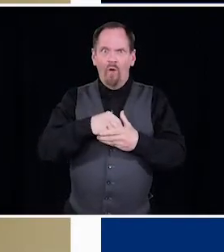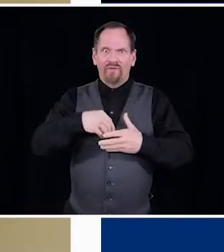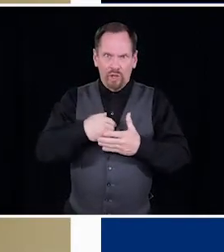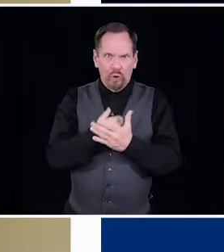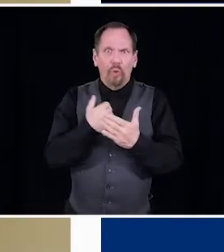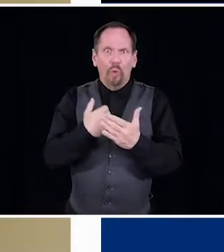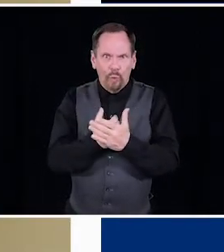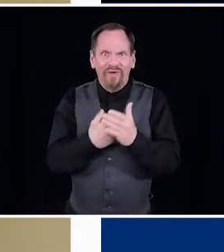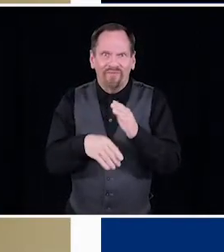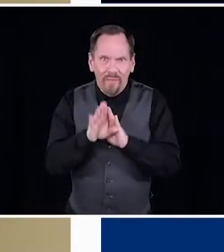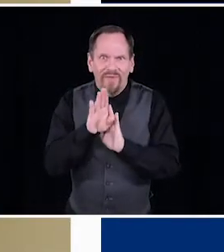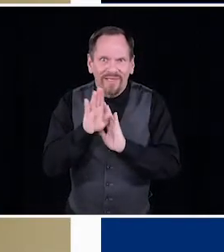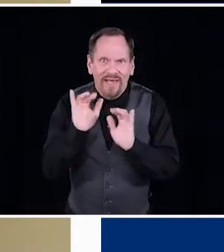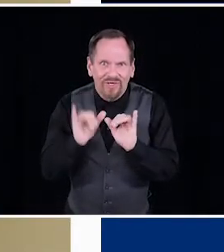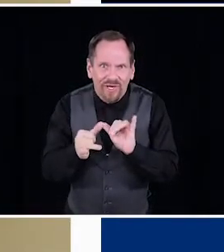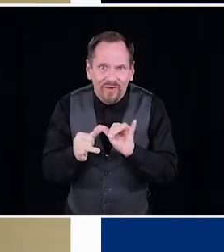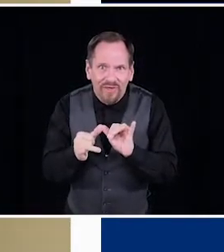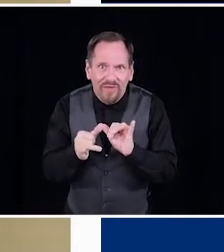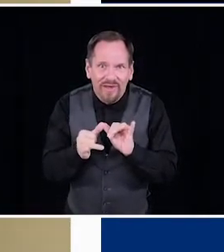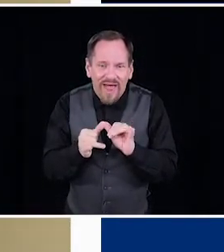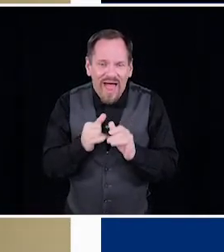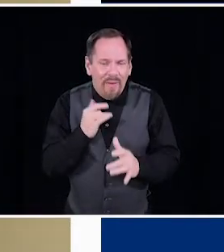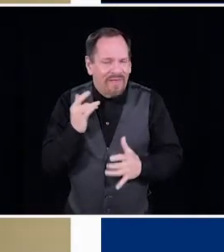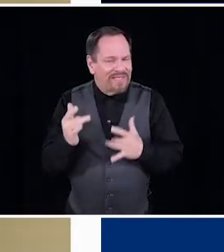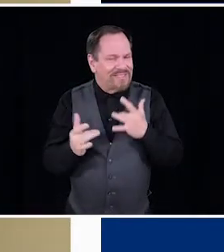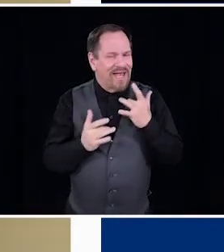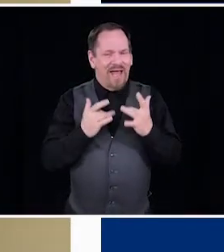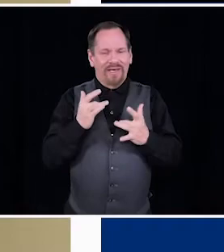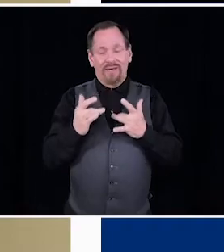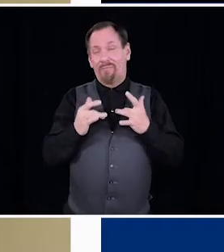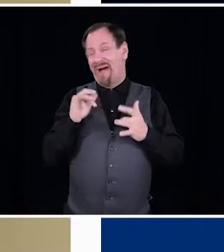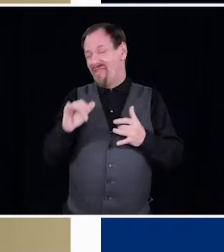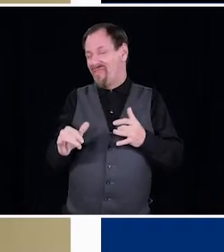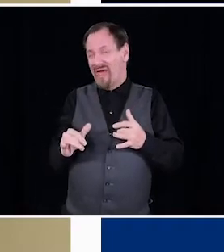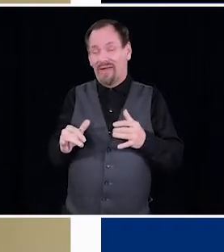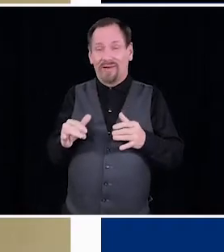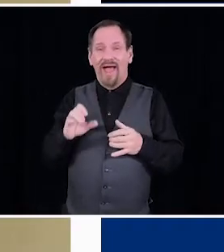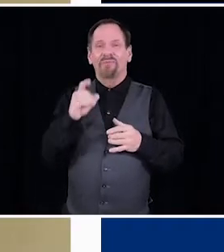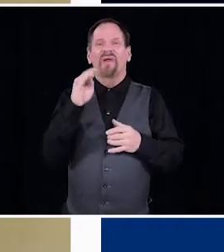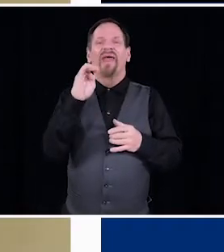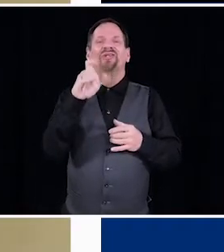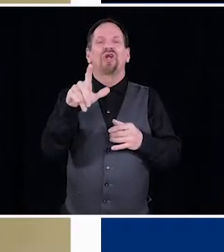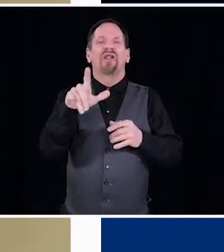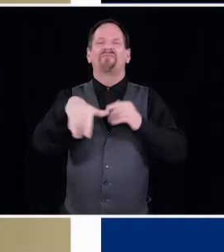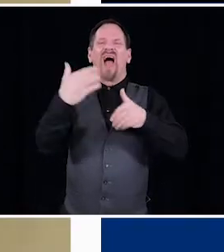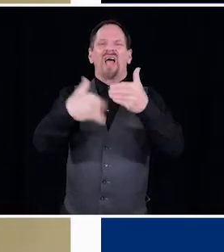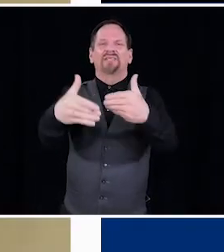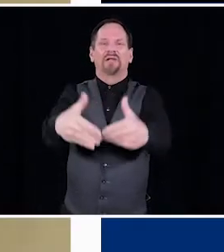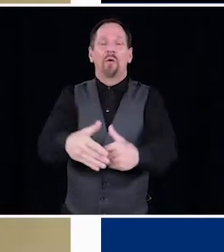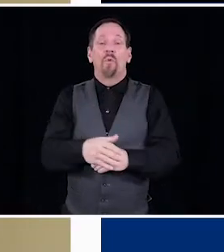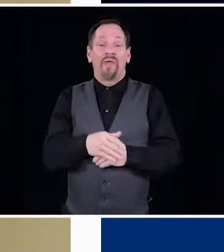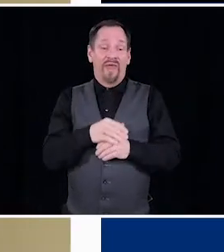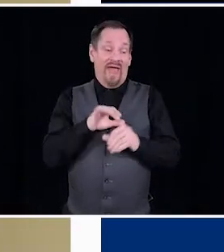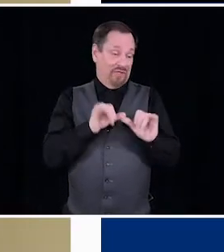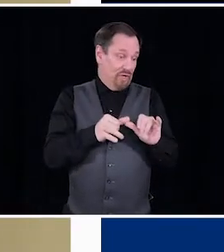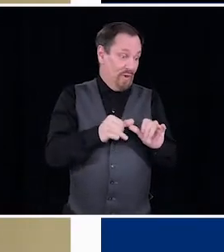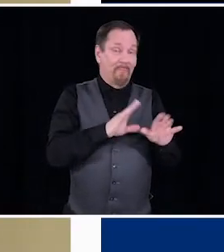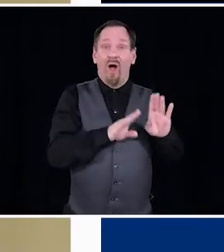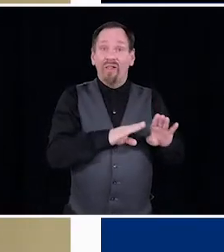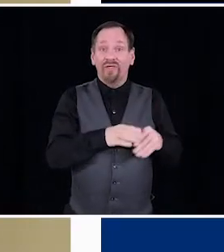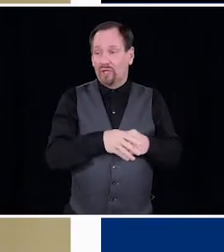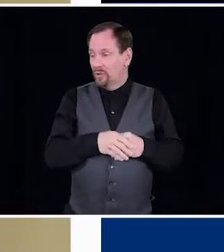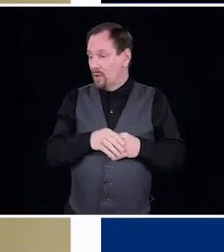engineering. I'm excited about the exponential acceleration we're seeing in technology areas such as engineering